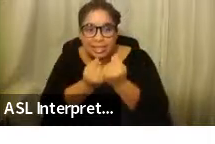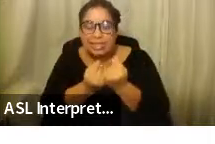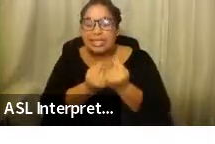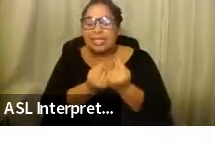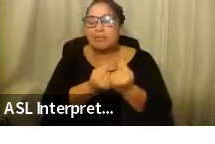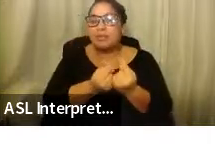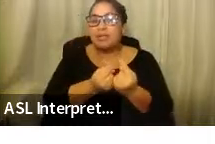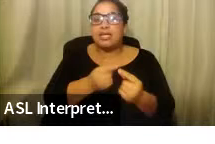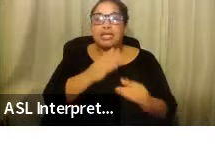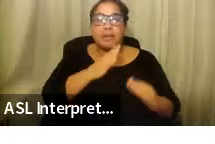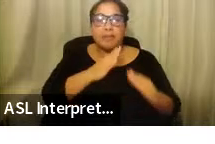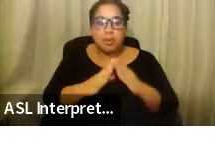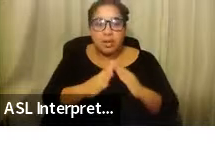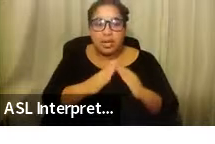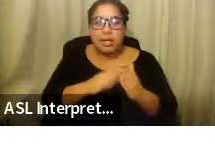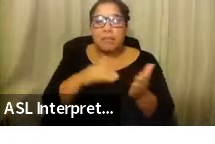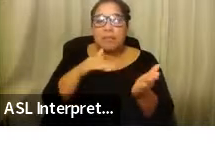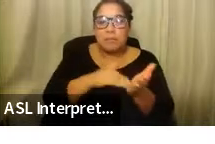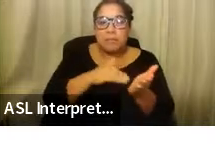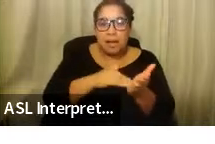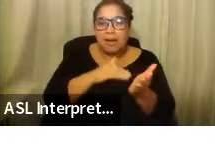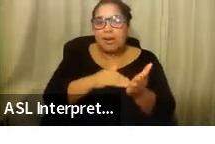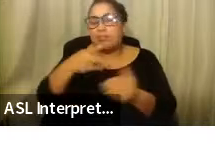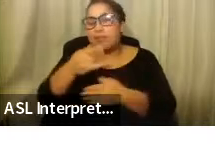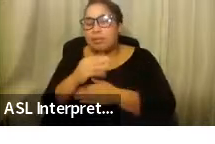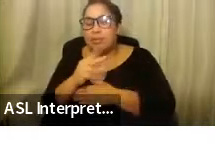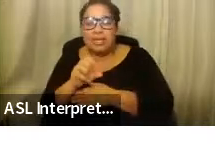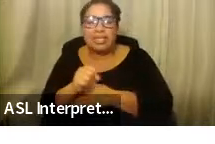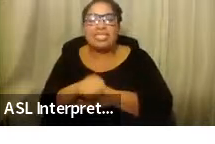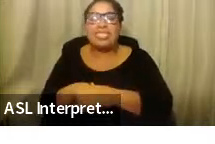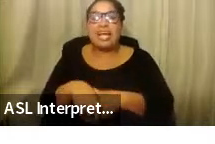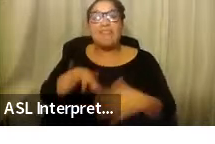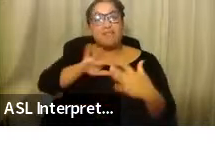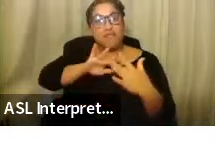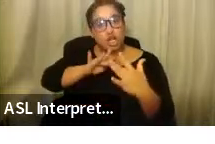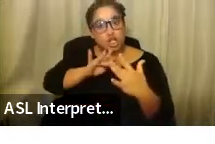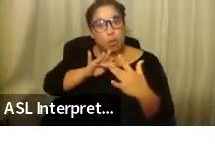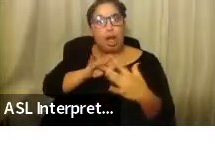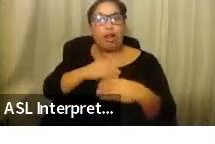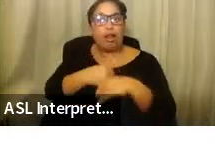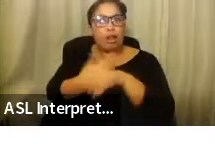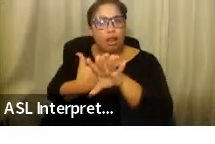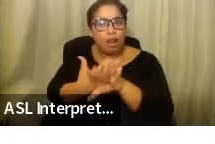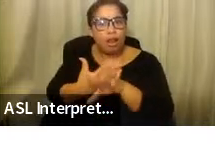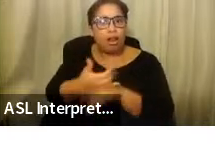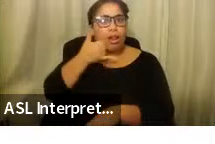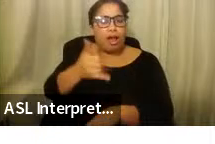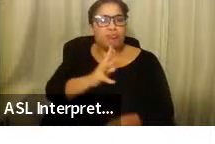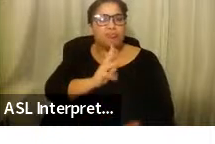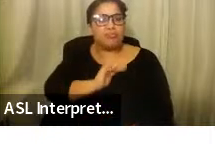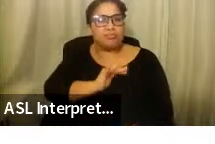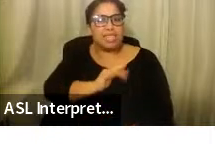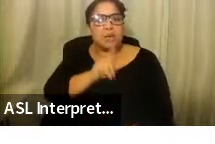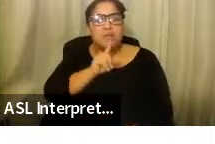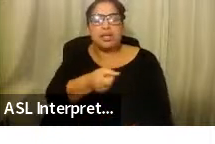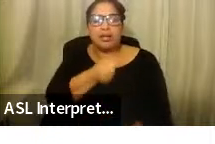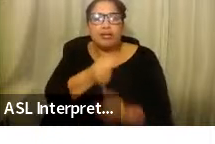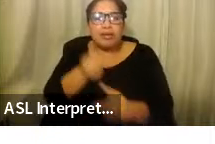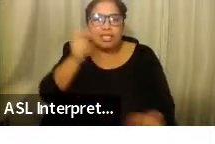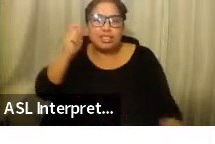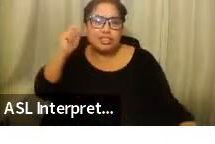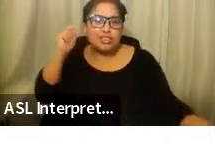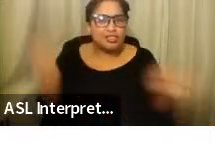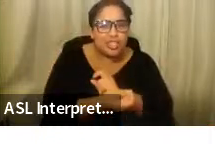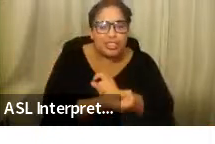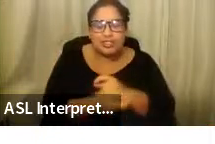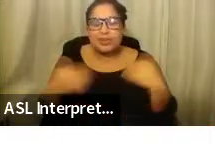is, bringing virtual to the EMS. Like what? That's a game changer. So I just can't